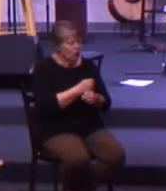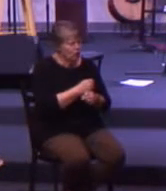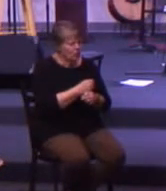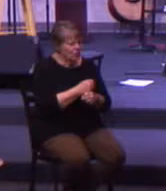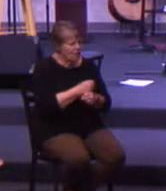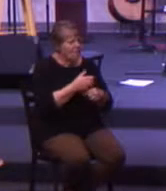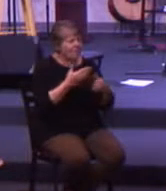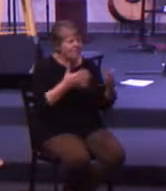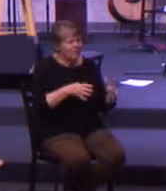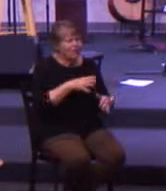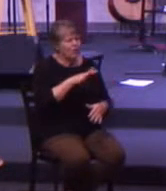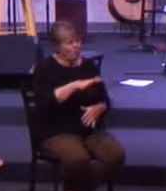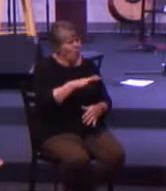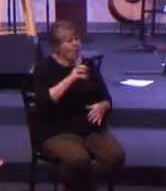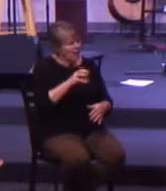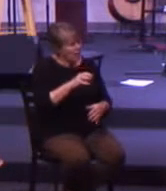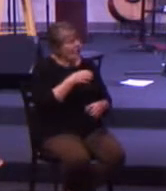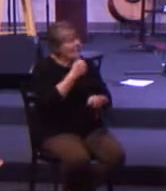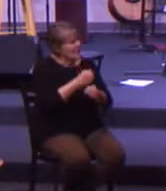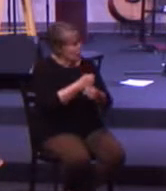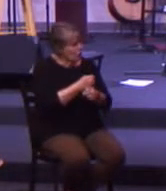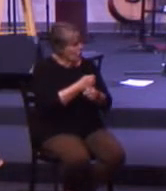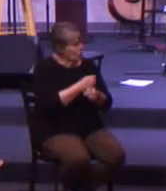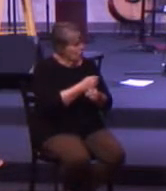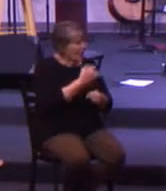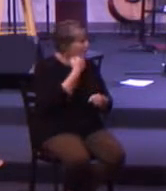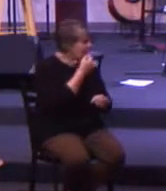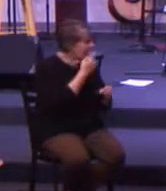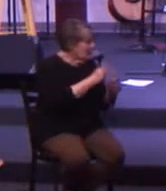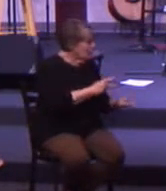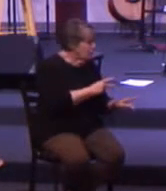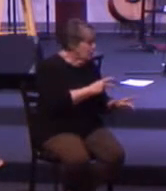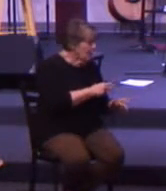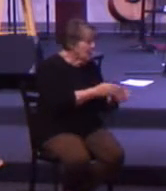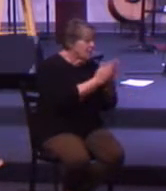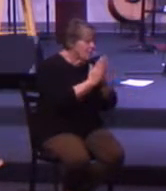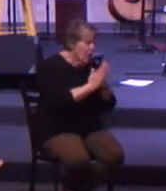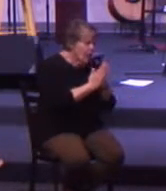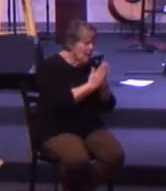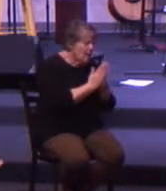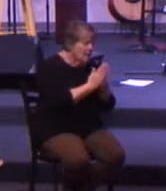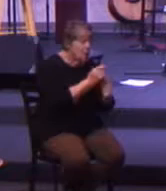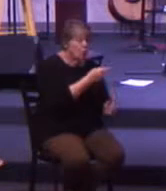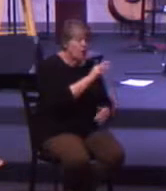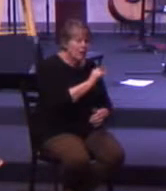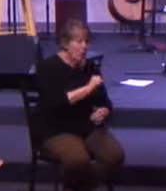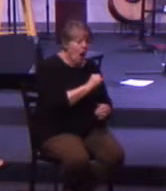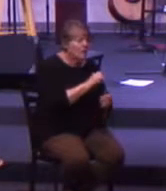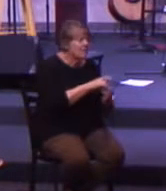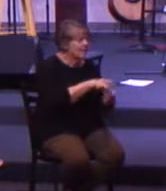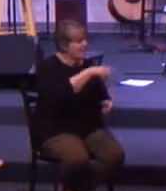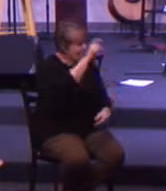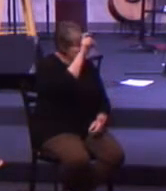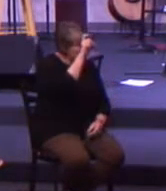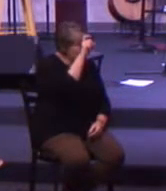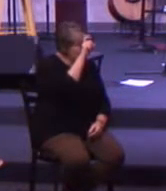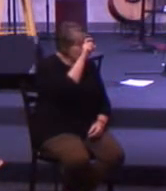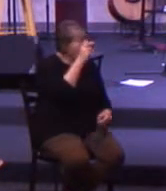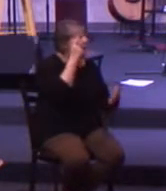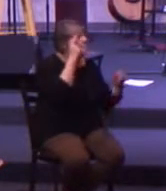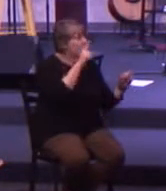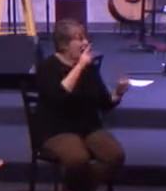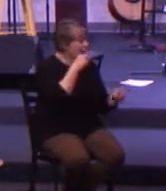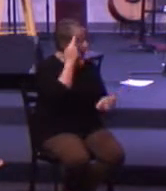After 400 years of looking to the gods of Egypt to give them freedom from slavery in Egypt, they finally realized that they had a choice to